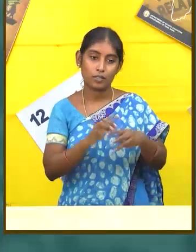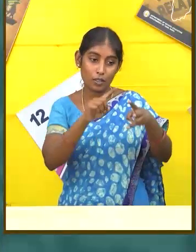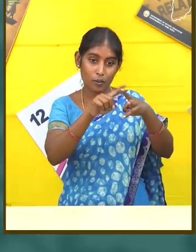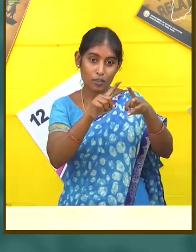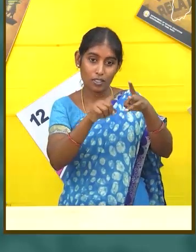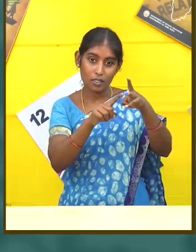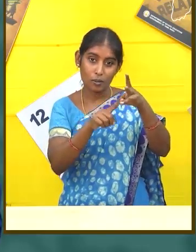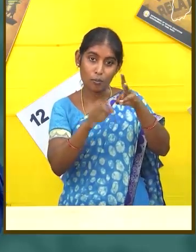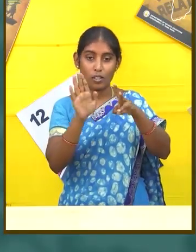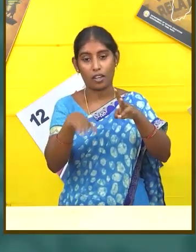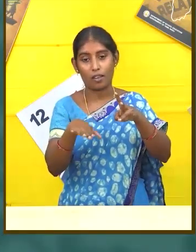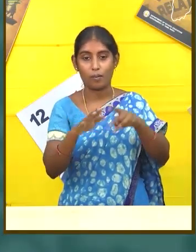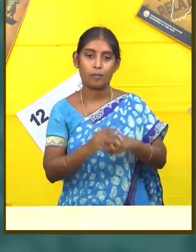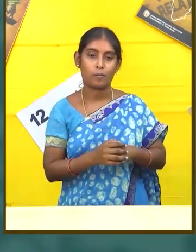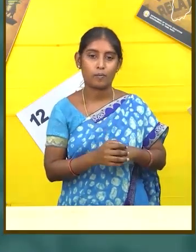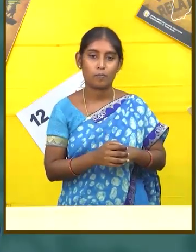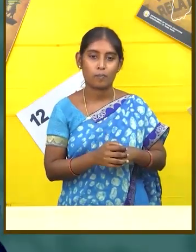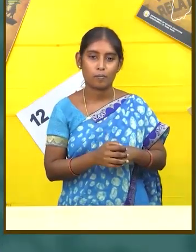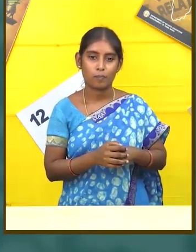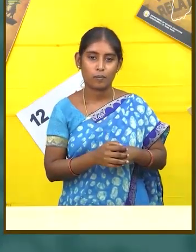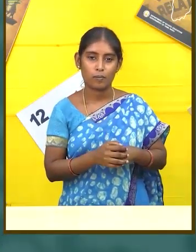Now, which 2 equations we have to see?